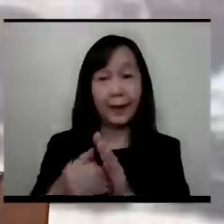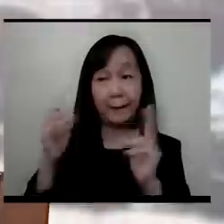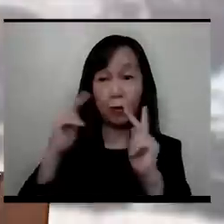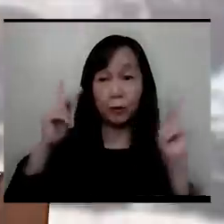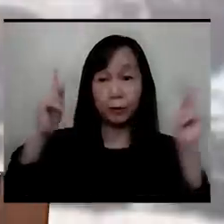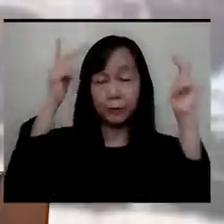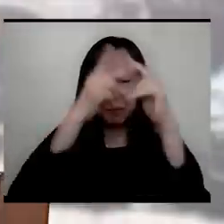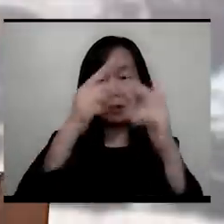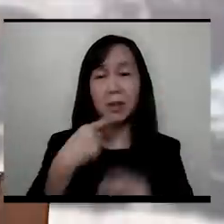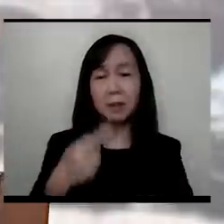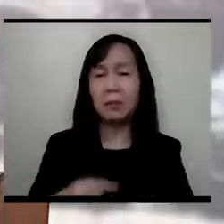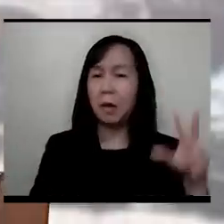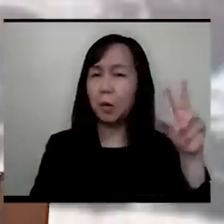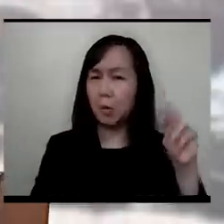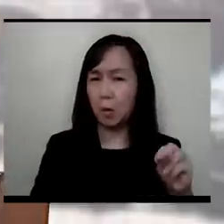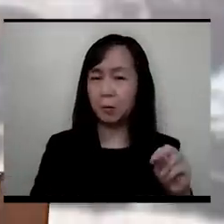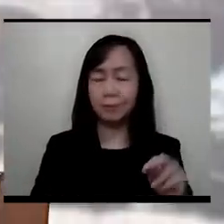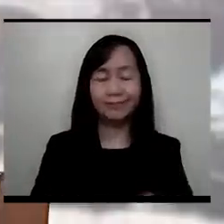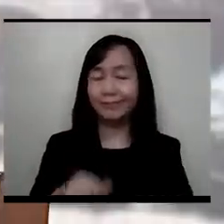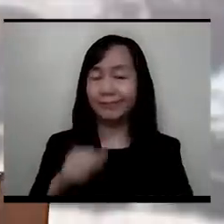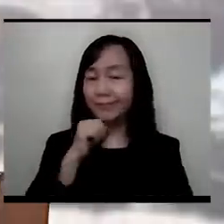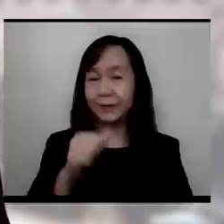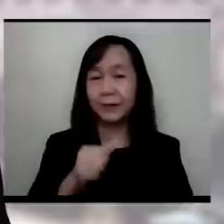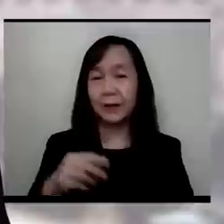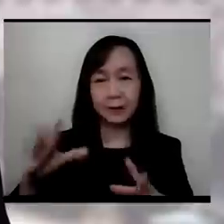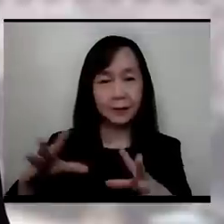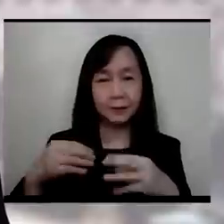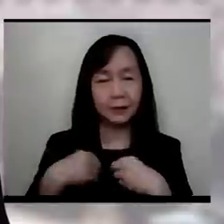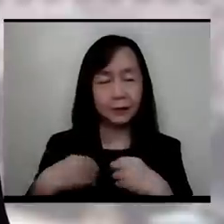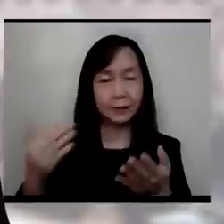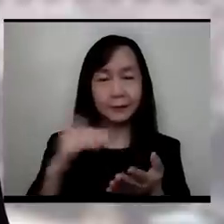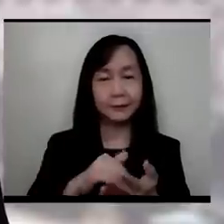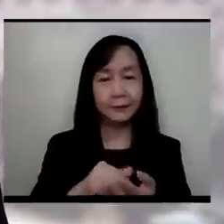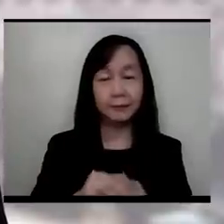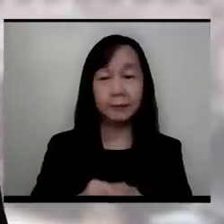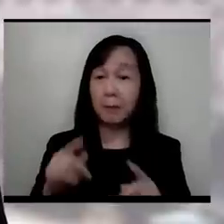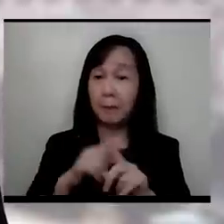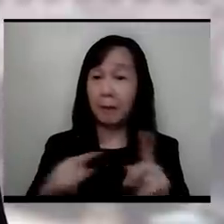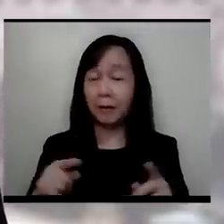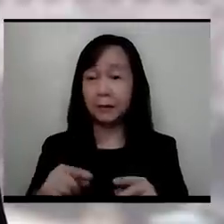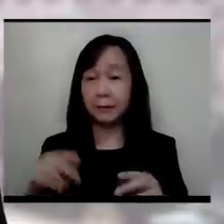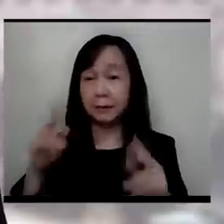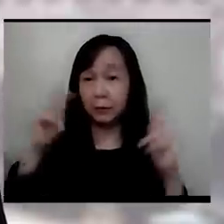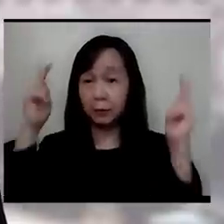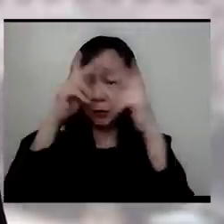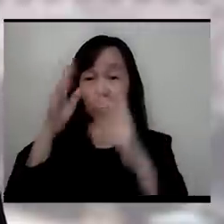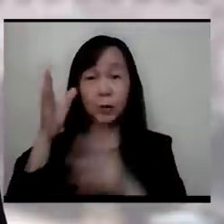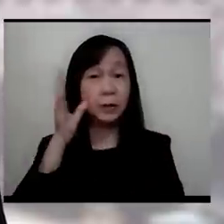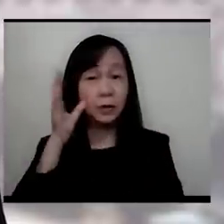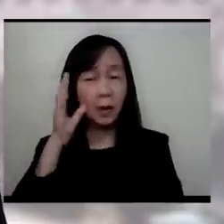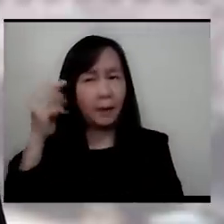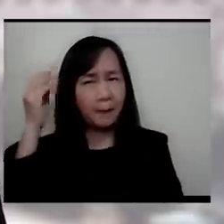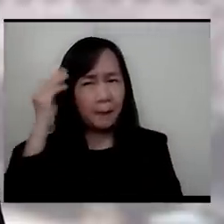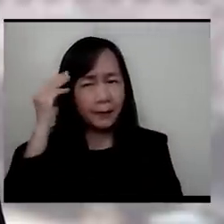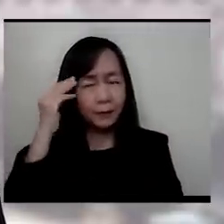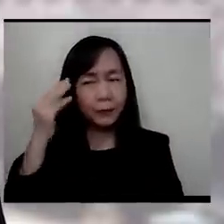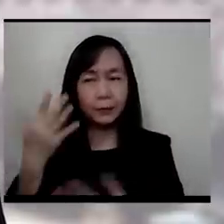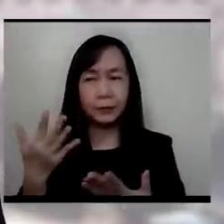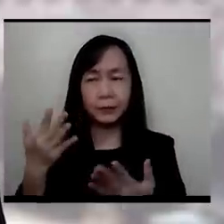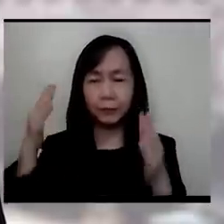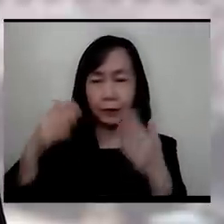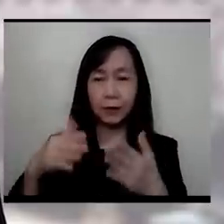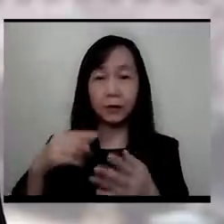no They should not Be accepted again But Cornelius Mindful of the gospel Said yes